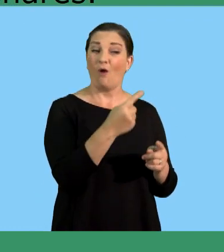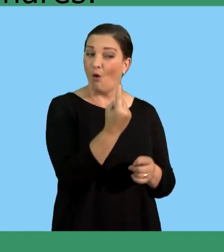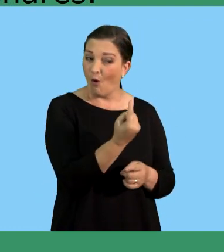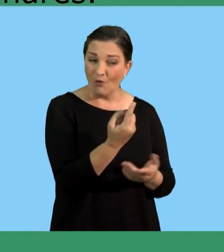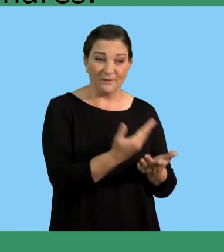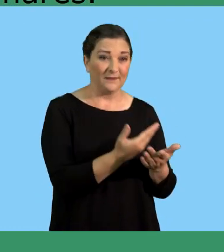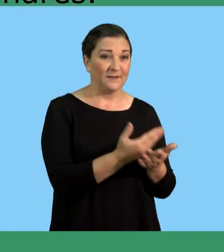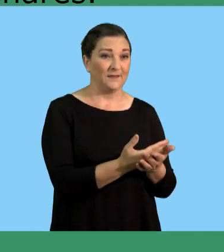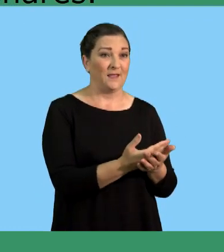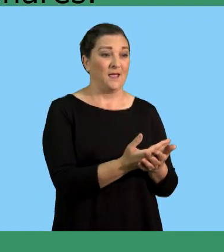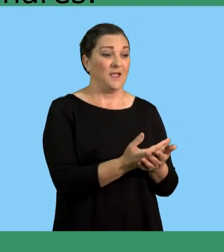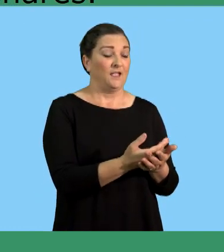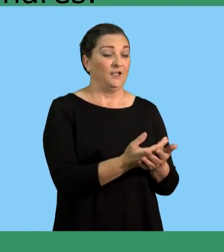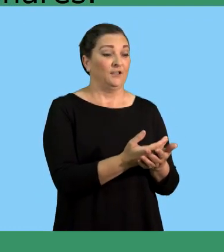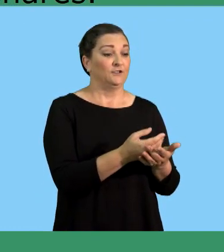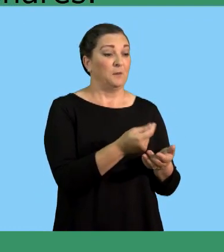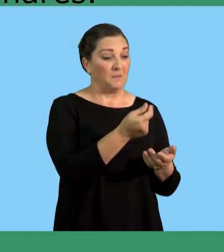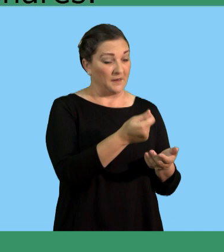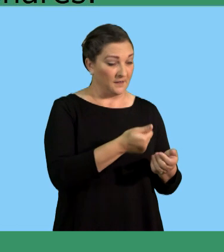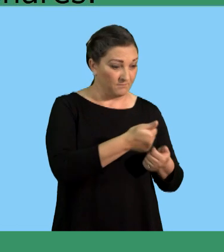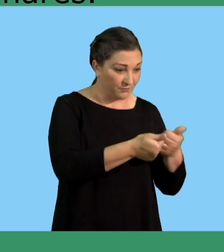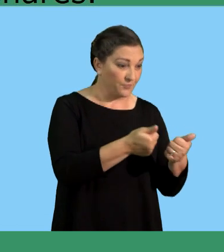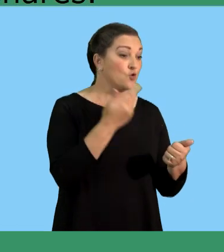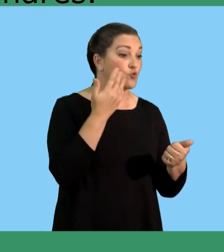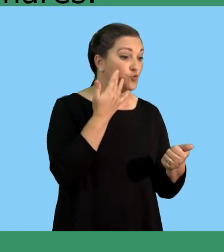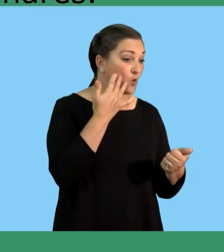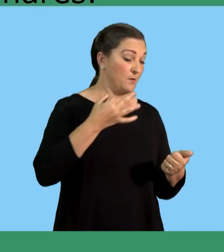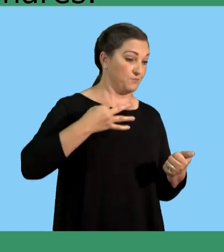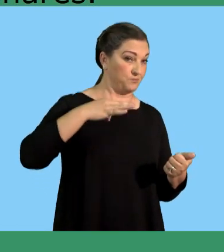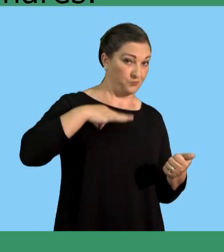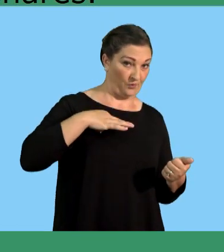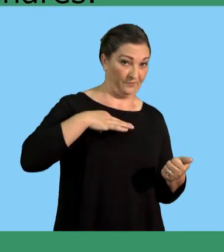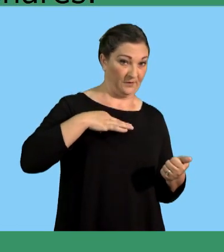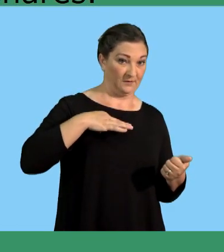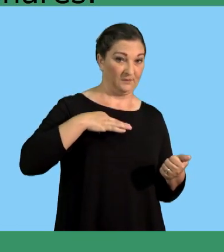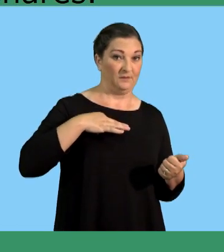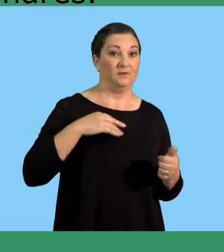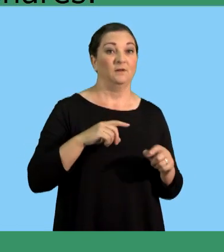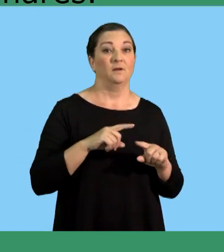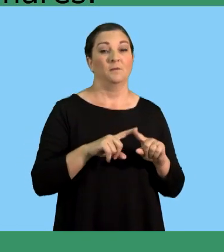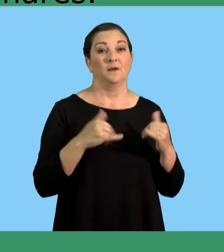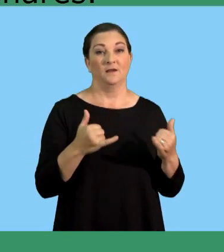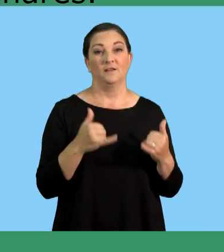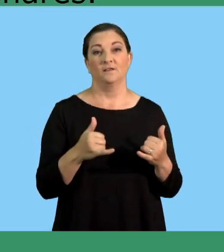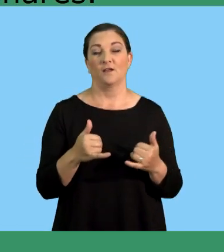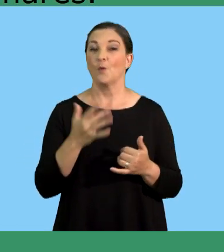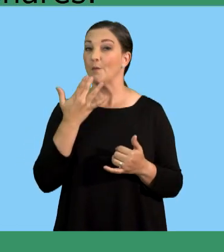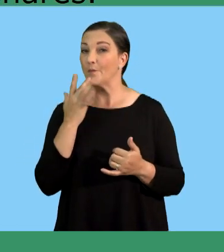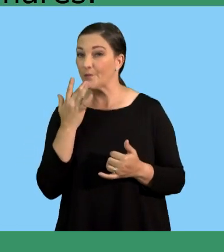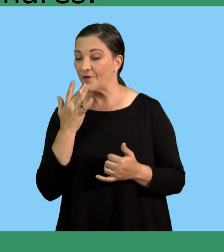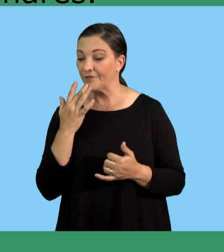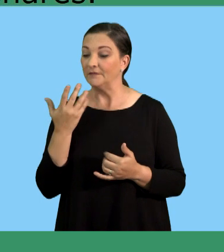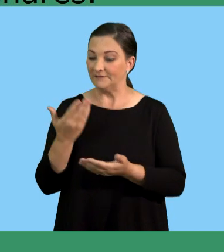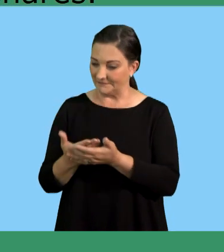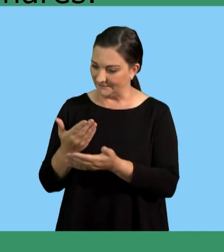receive dividends when profit is made. Whereas preference shares, these are shares or some type of these preference shares